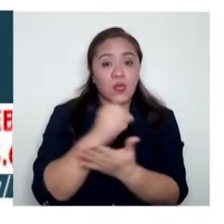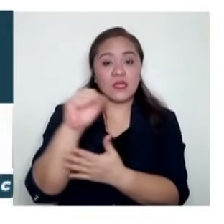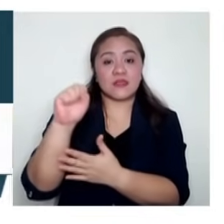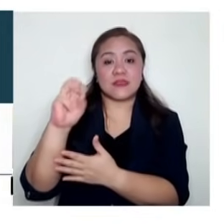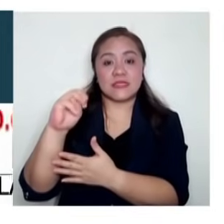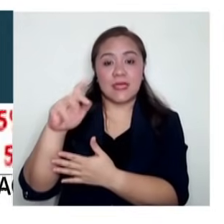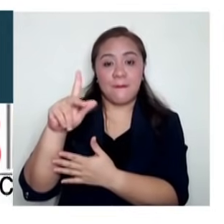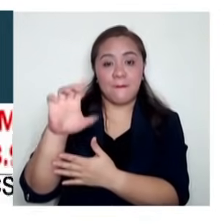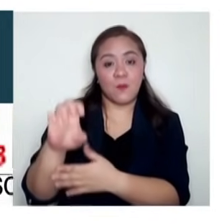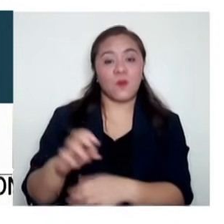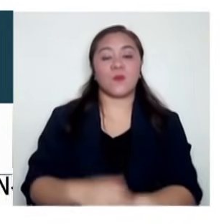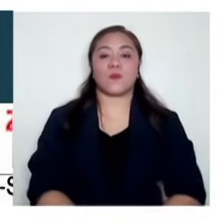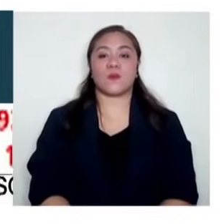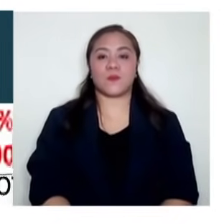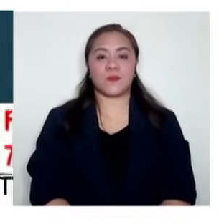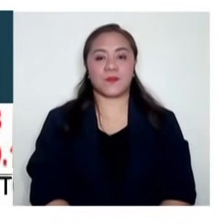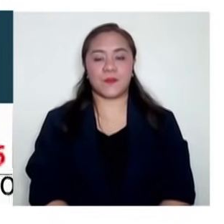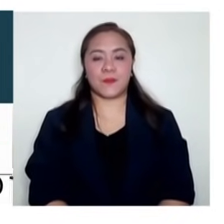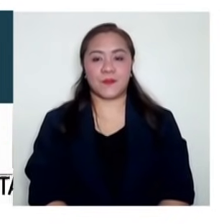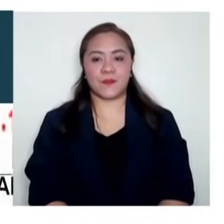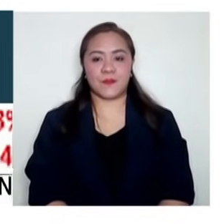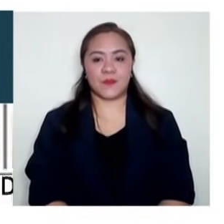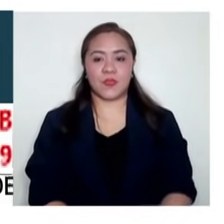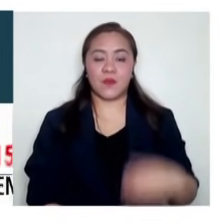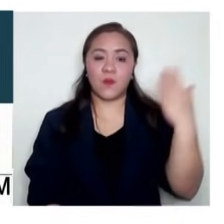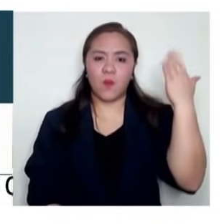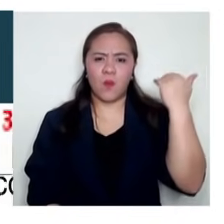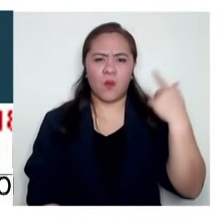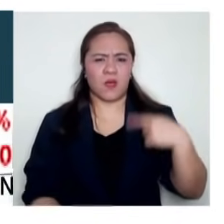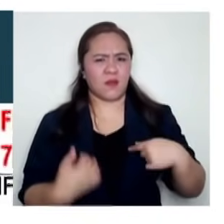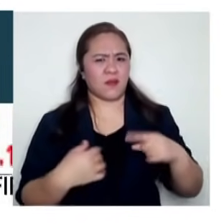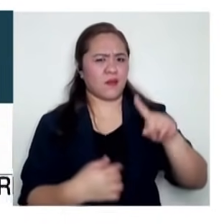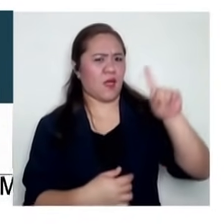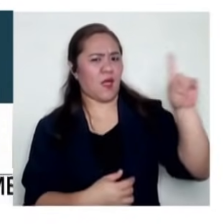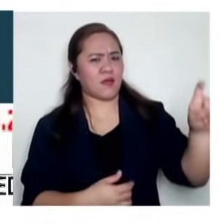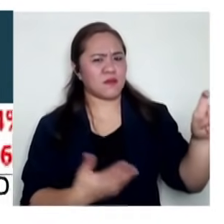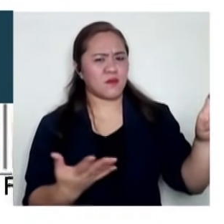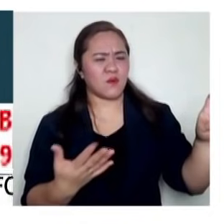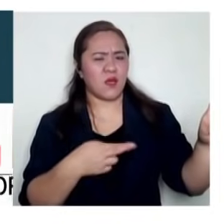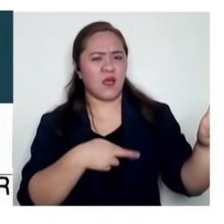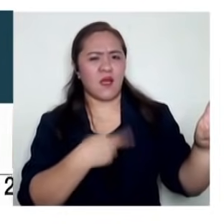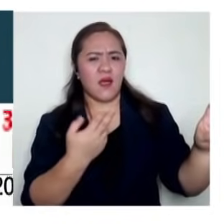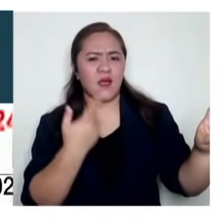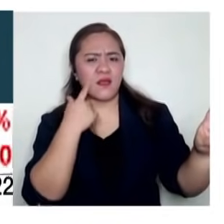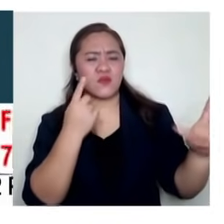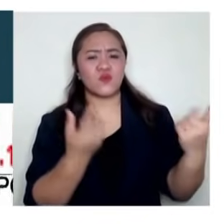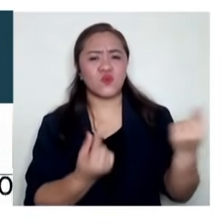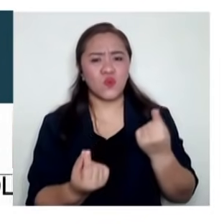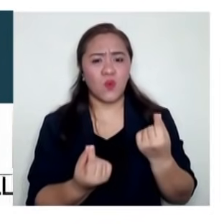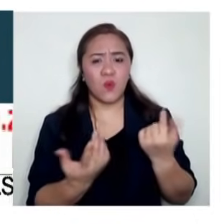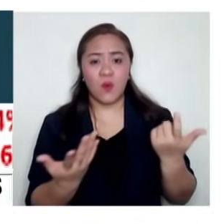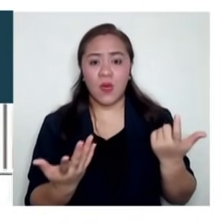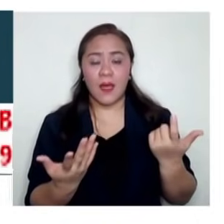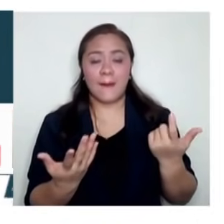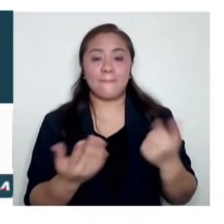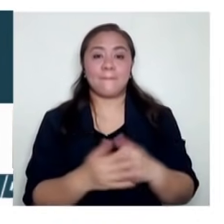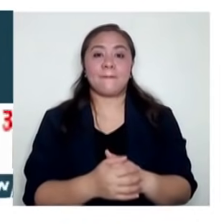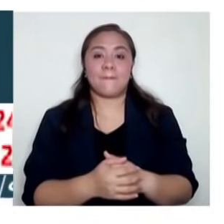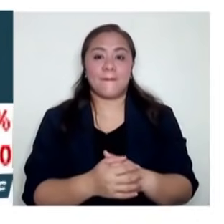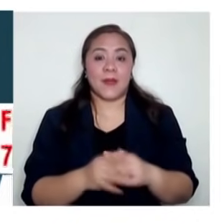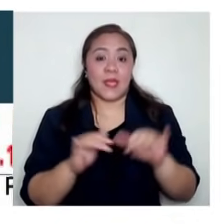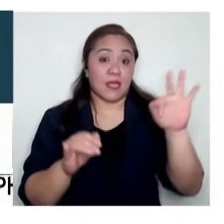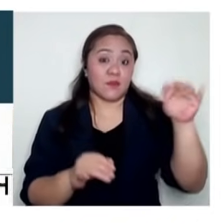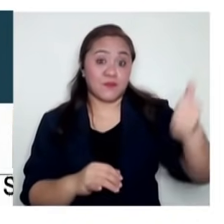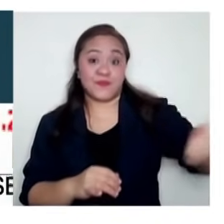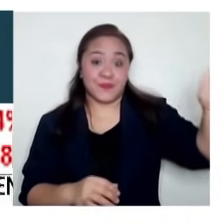because quick reaction really is key here. You have to agree with that, right? And if the head of an